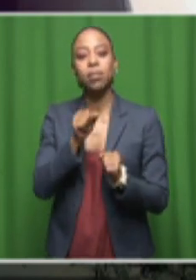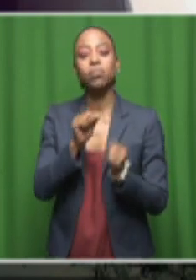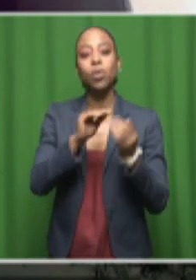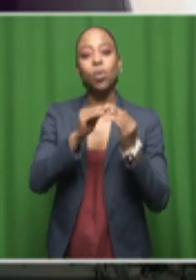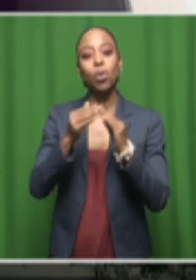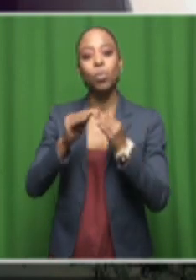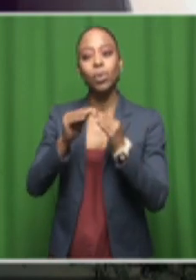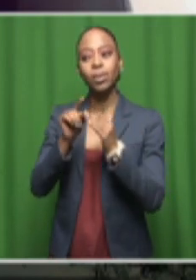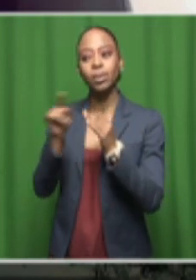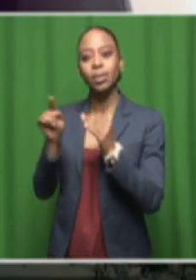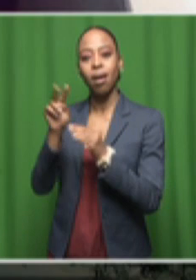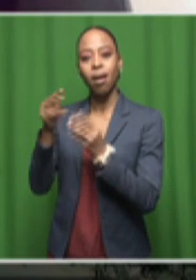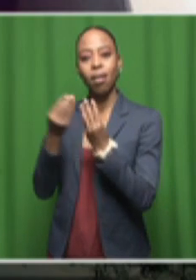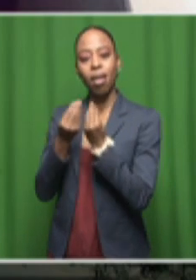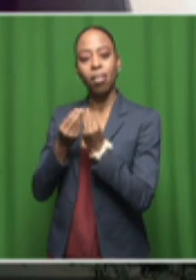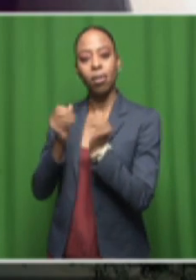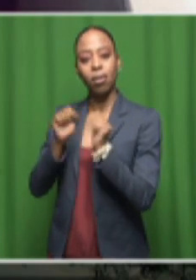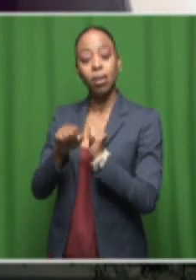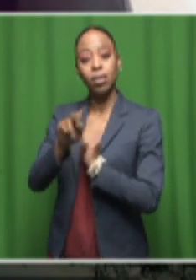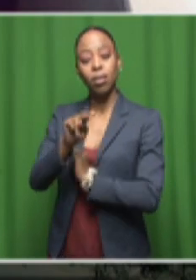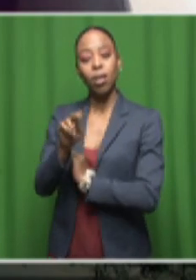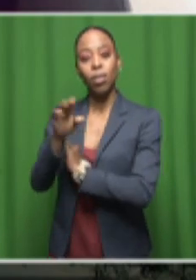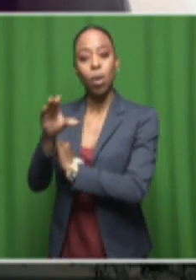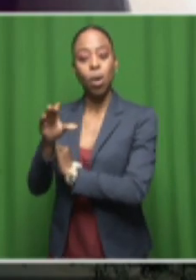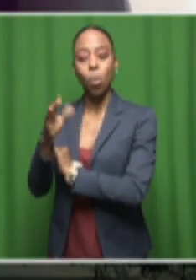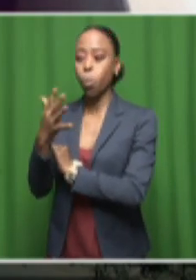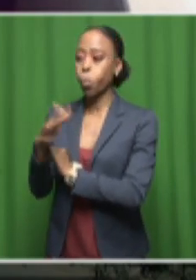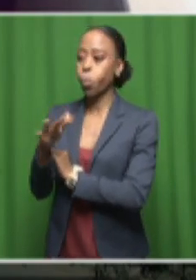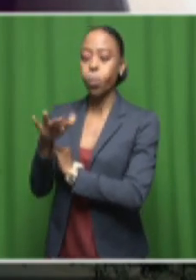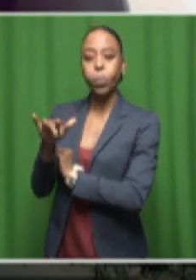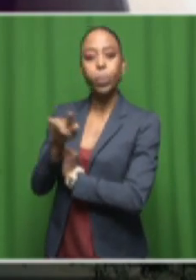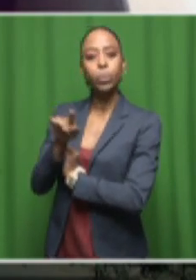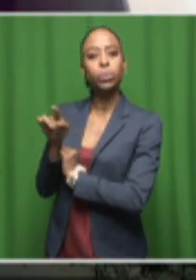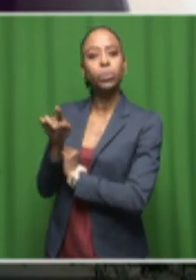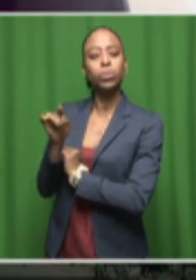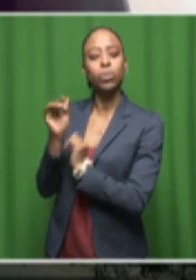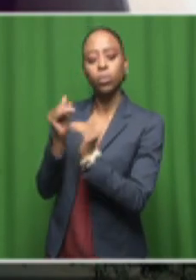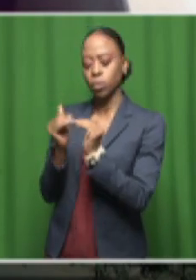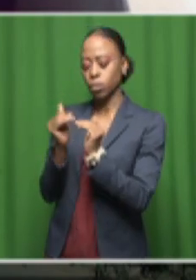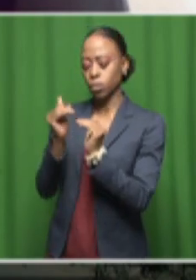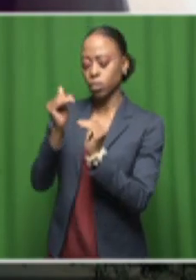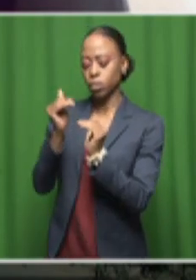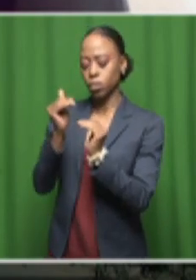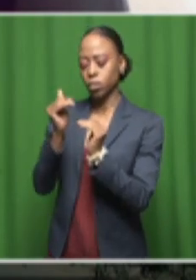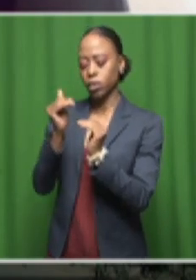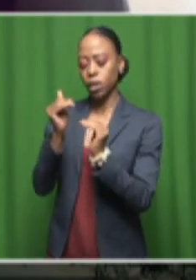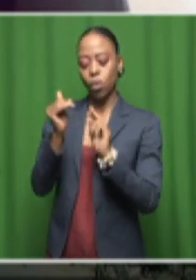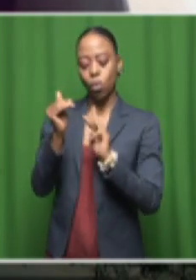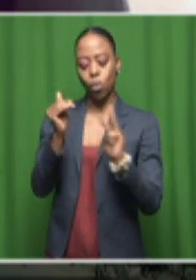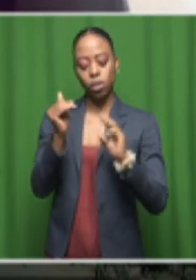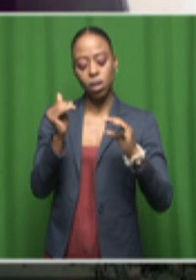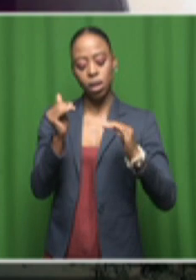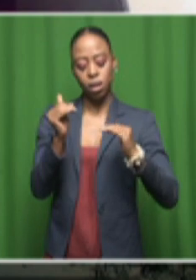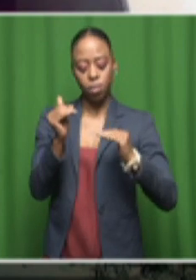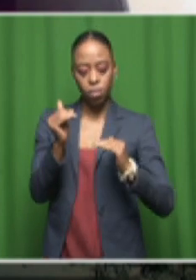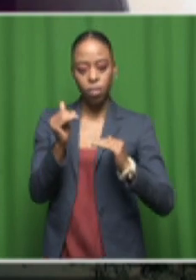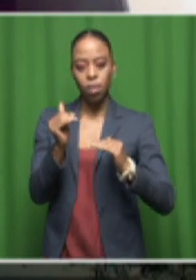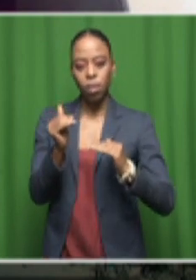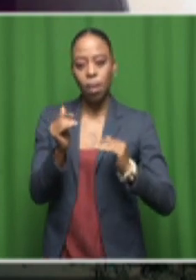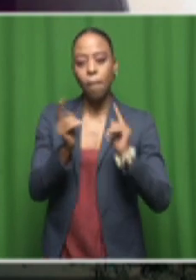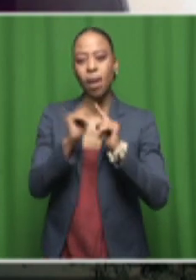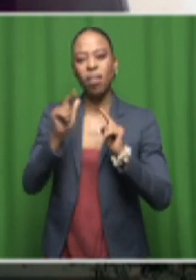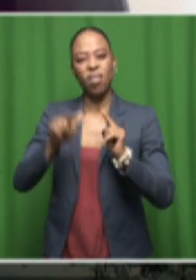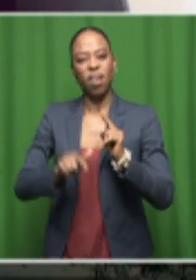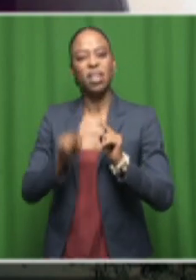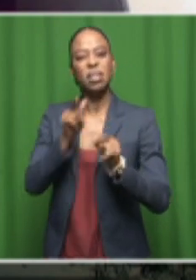population is one thing. I mean, the Northern Cape is surprisingly slightly above the Western Cape. I mean, there are less people living there. But just